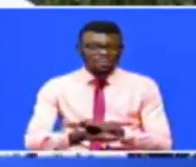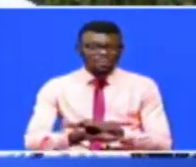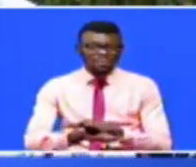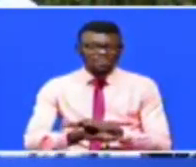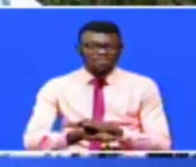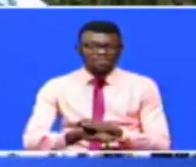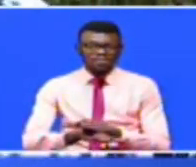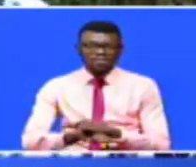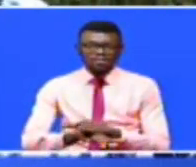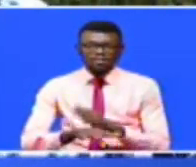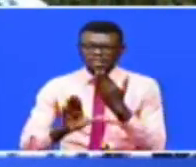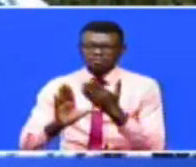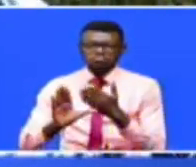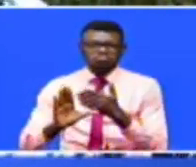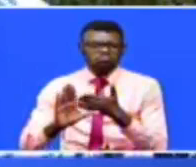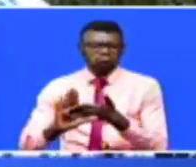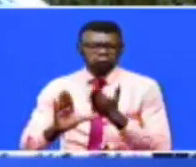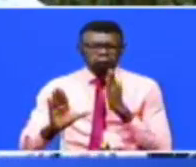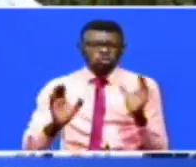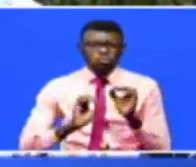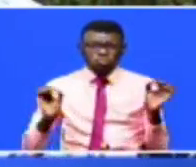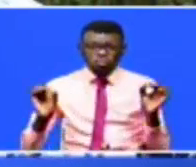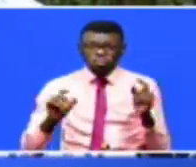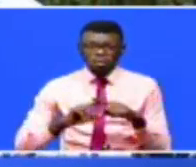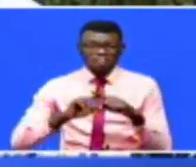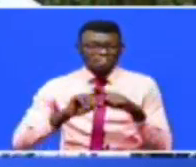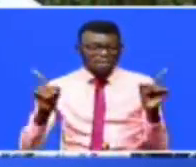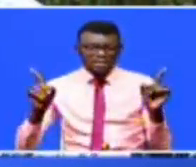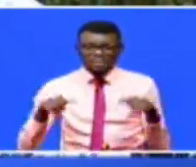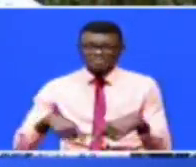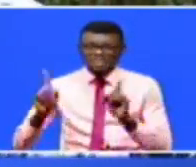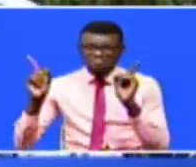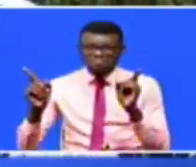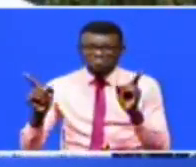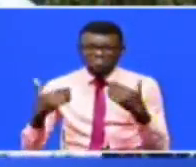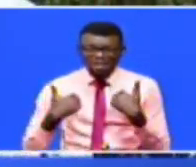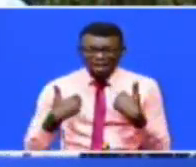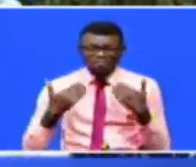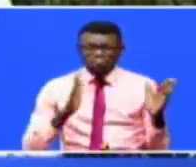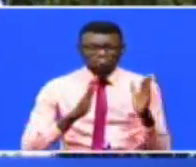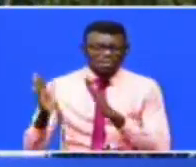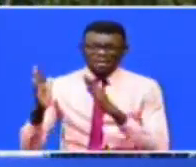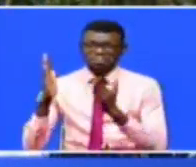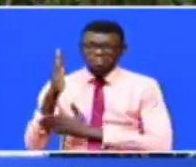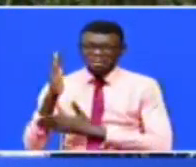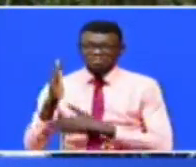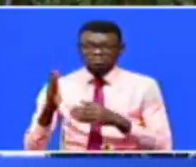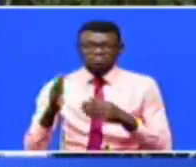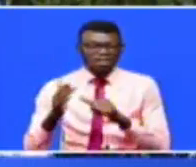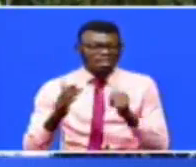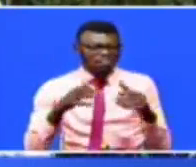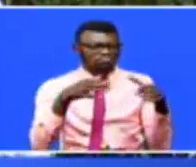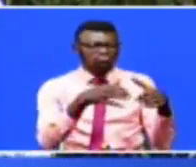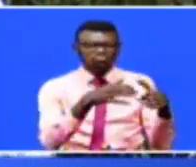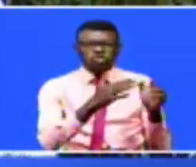They don't want to exit, but they want to try and make it look like those other parties are the ones that